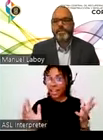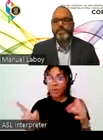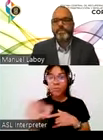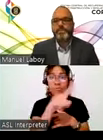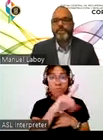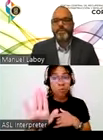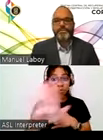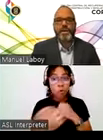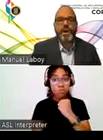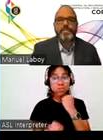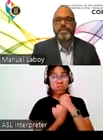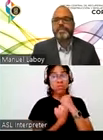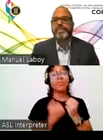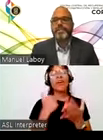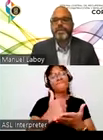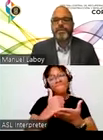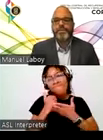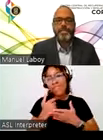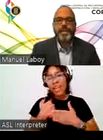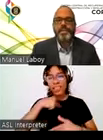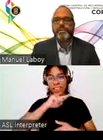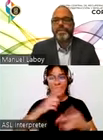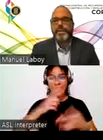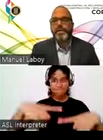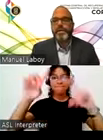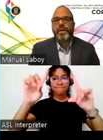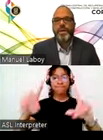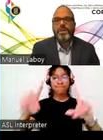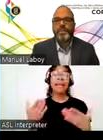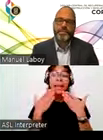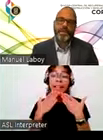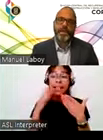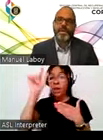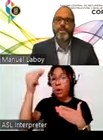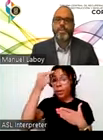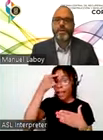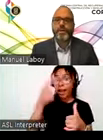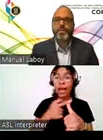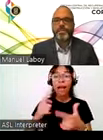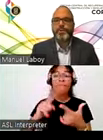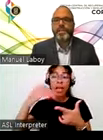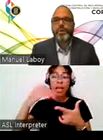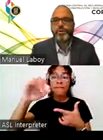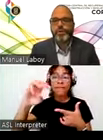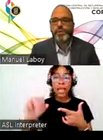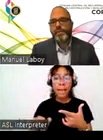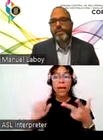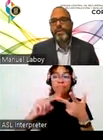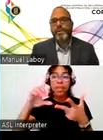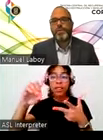together. The federal government through FEMA, DOE, HUD, and in Puerto Rico, the major